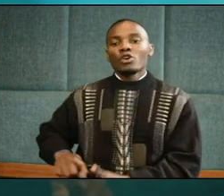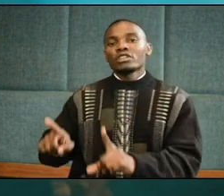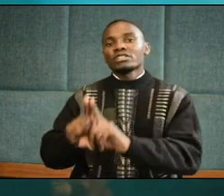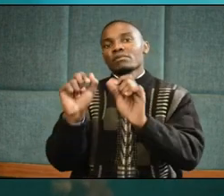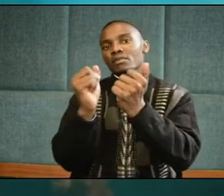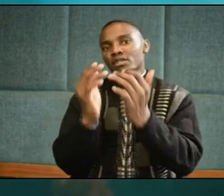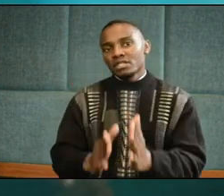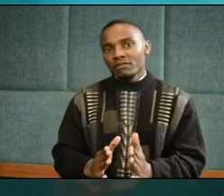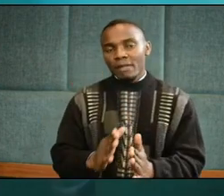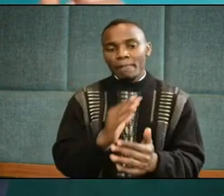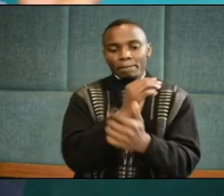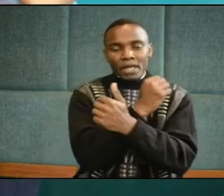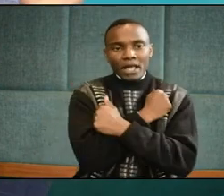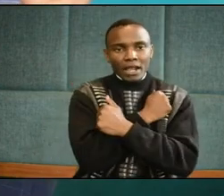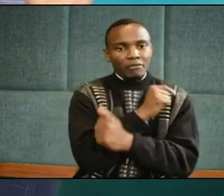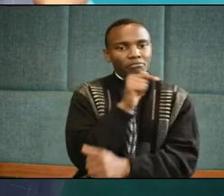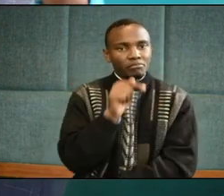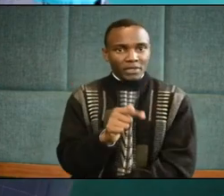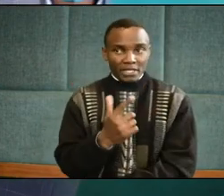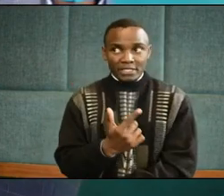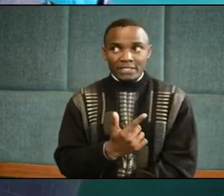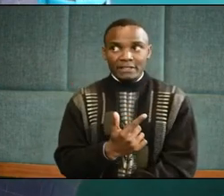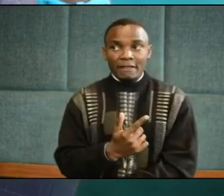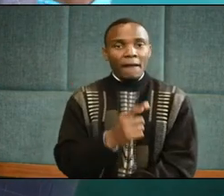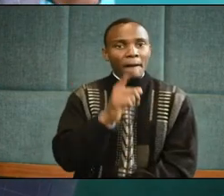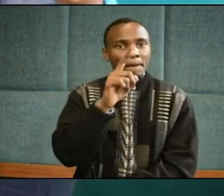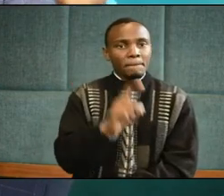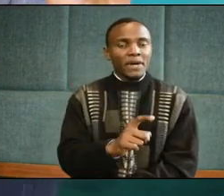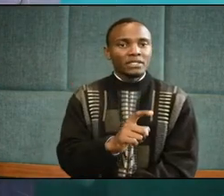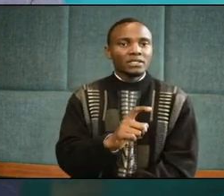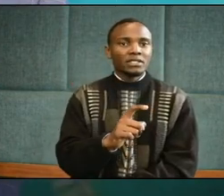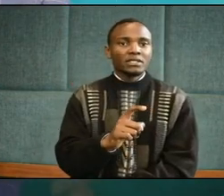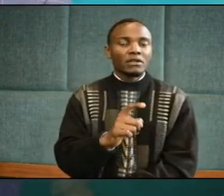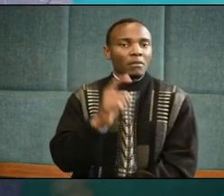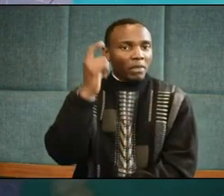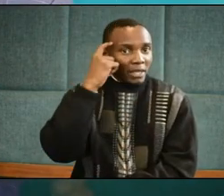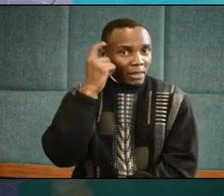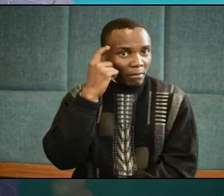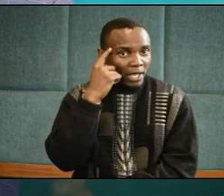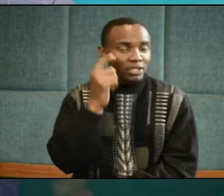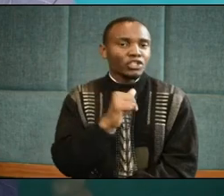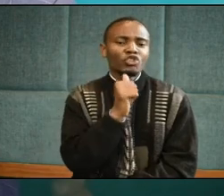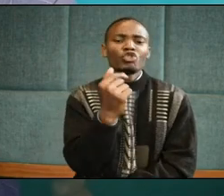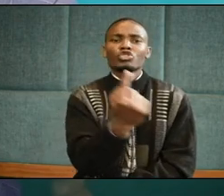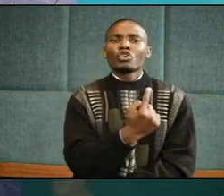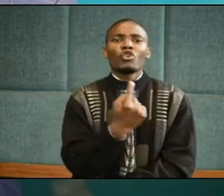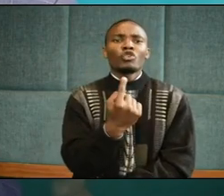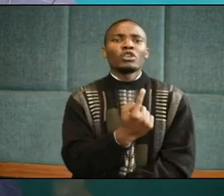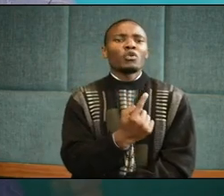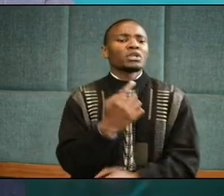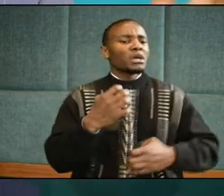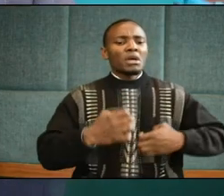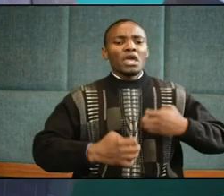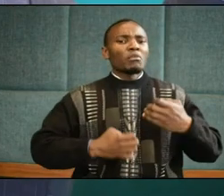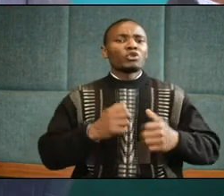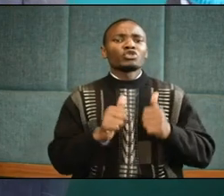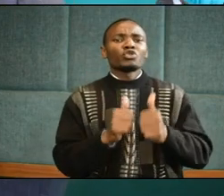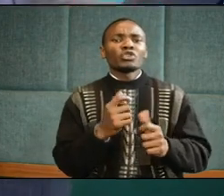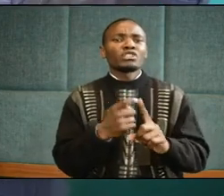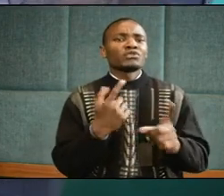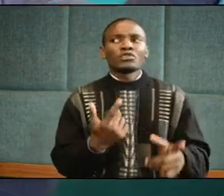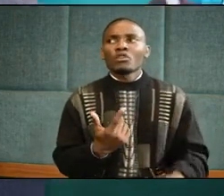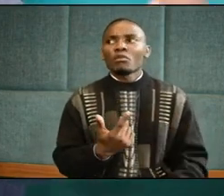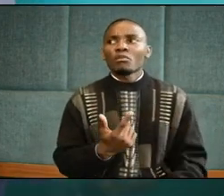This love has to do with the mind. It is not simply an emotion which